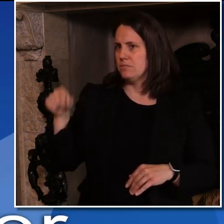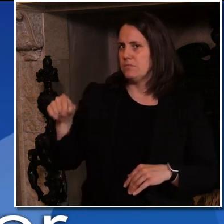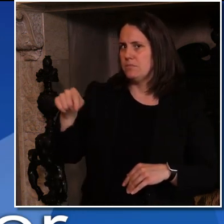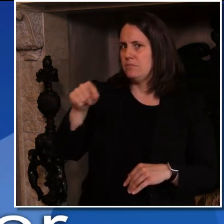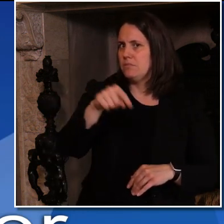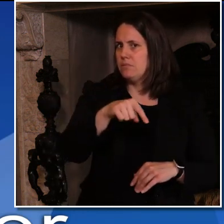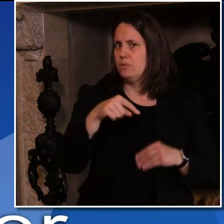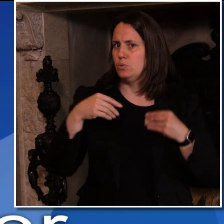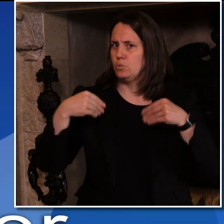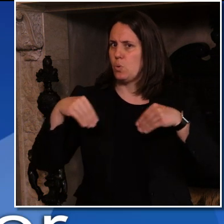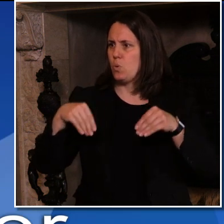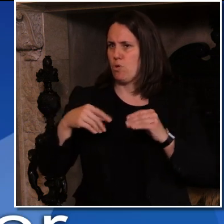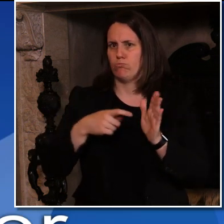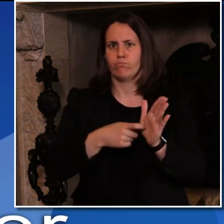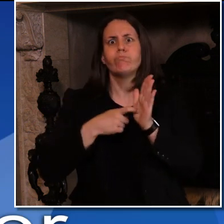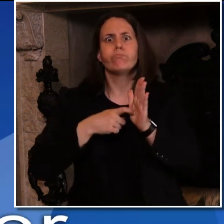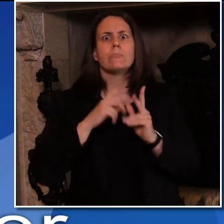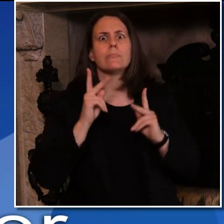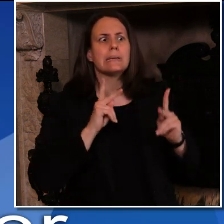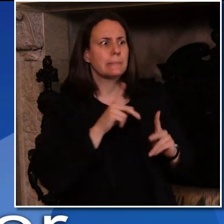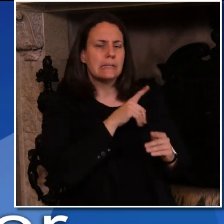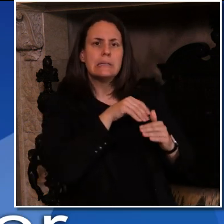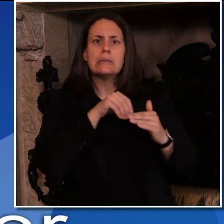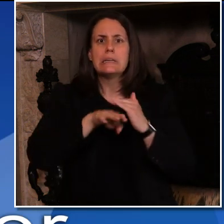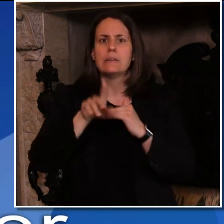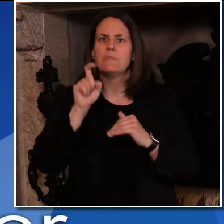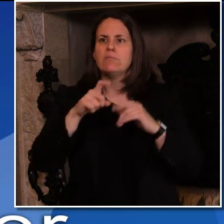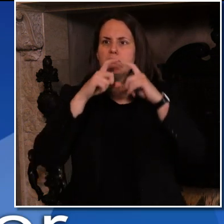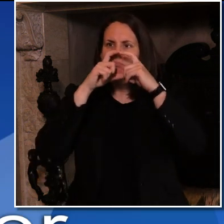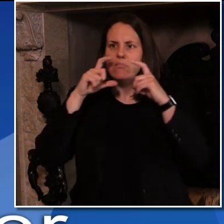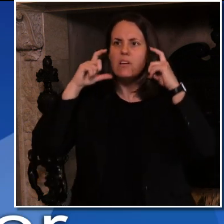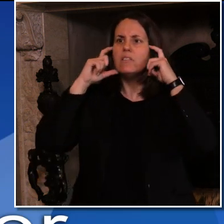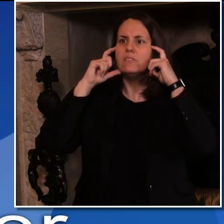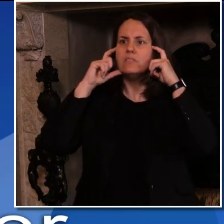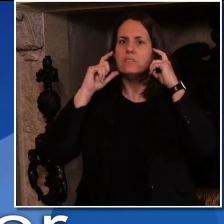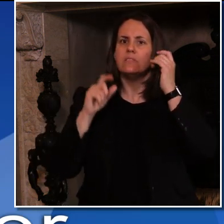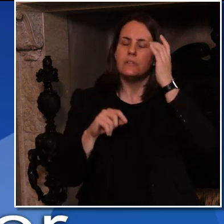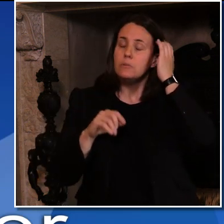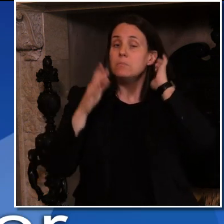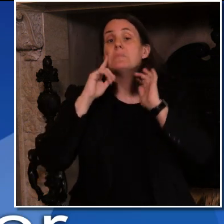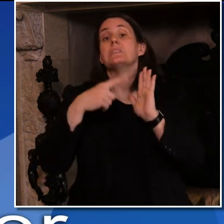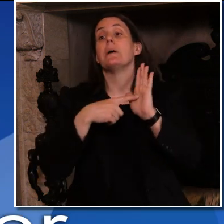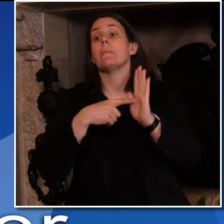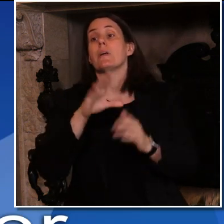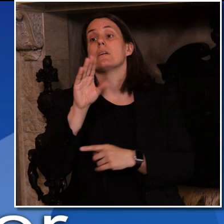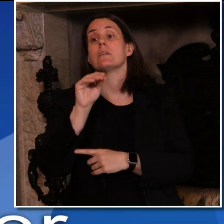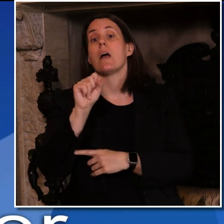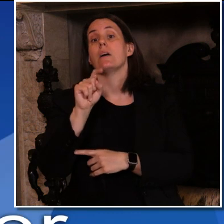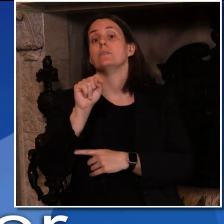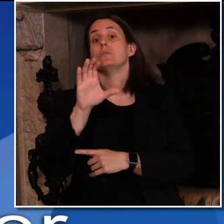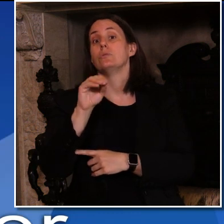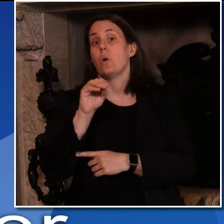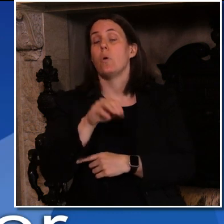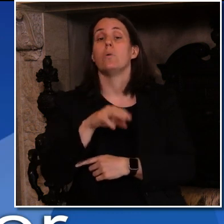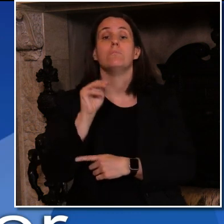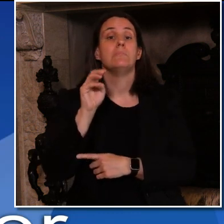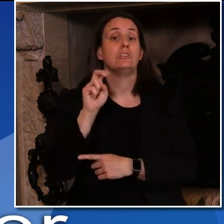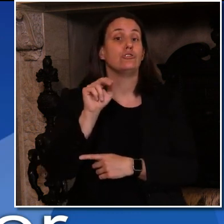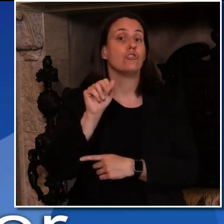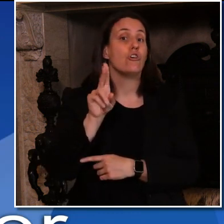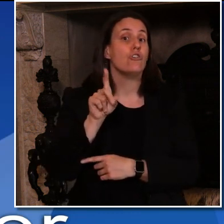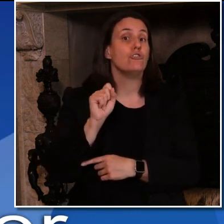order to go inside, such as Costco and Menards. Both are doing that now. is there any thought to making masks